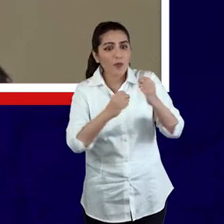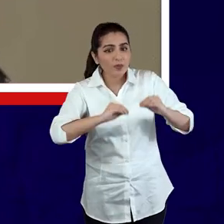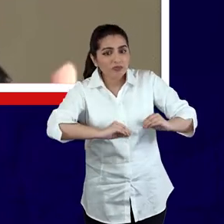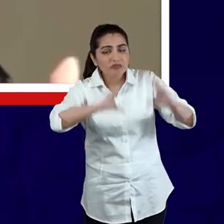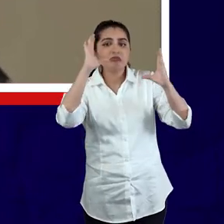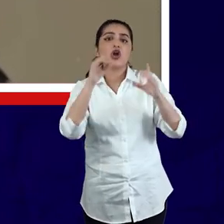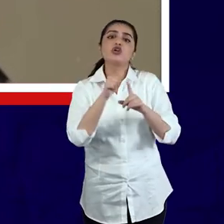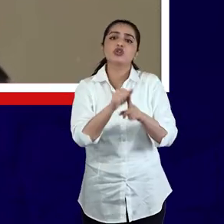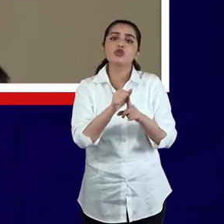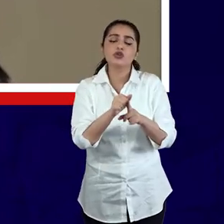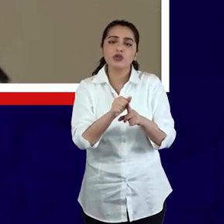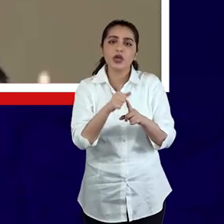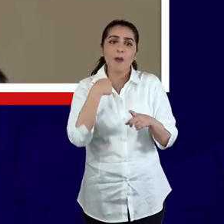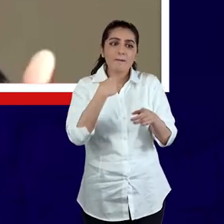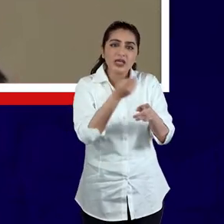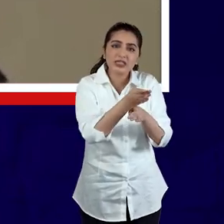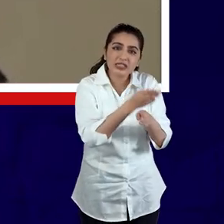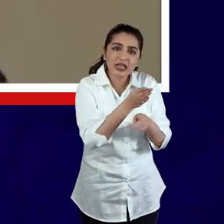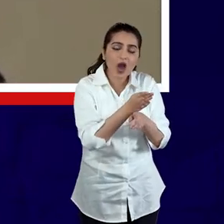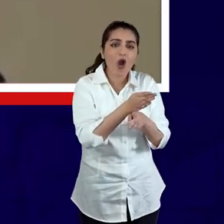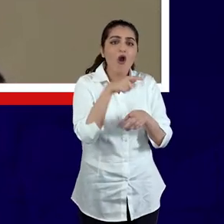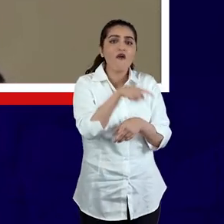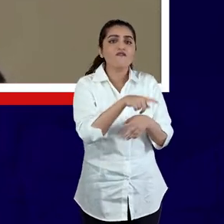we make these prefab, or we've taught them how to make